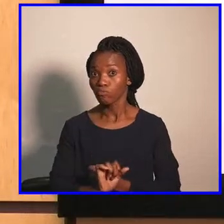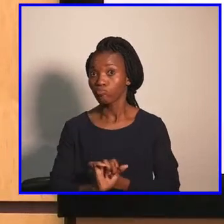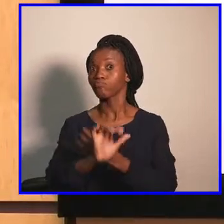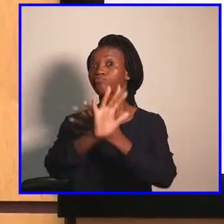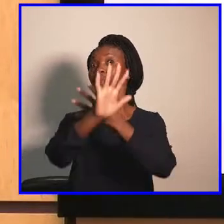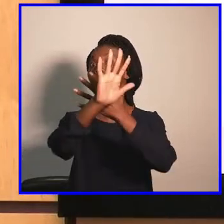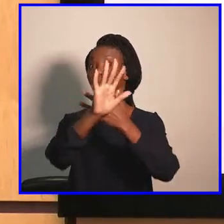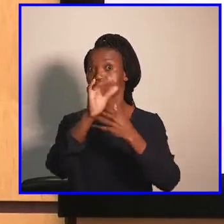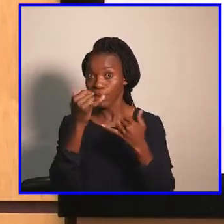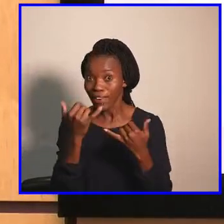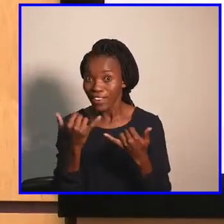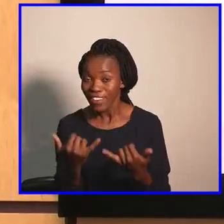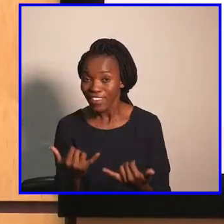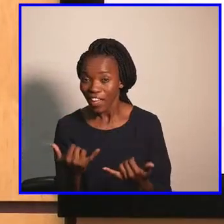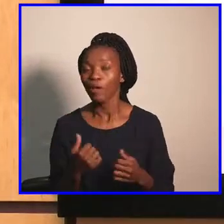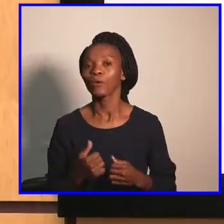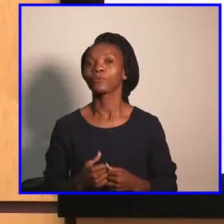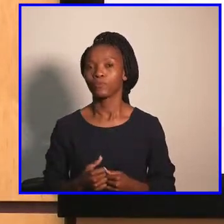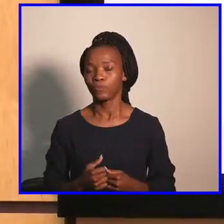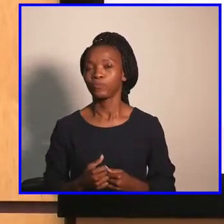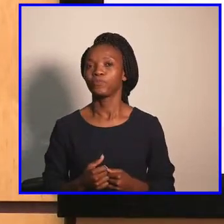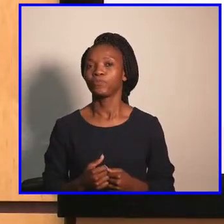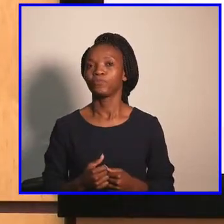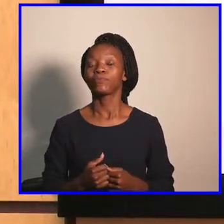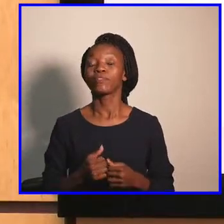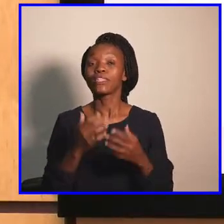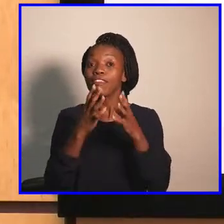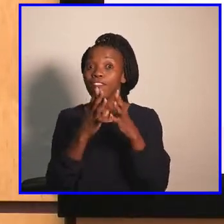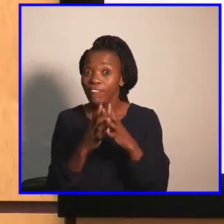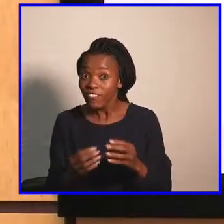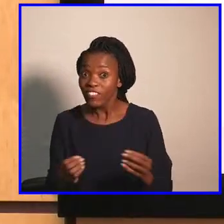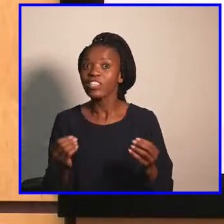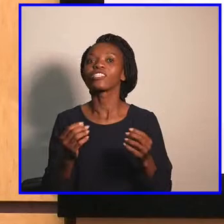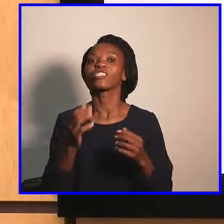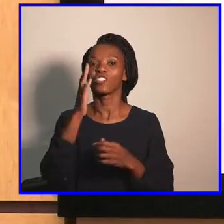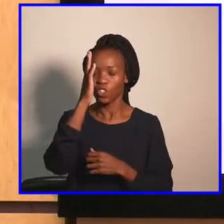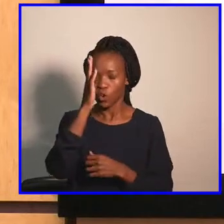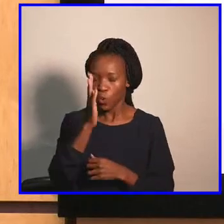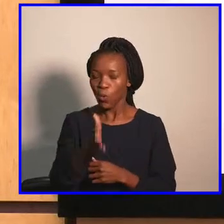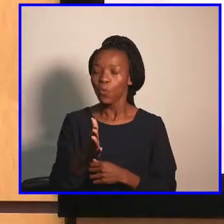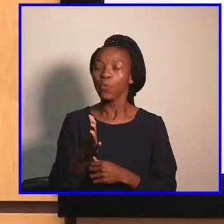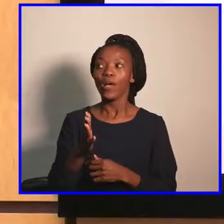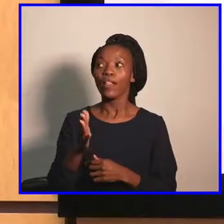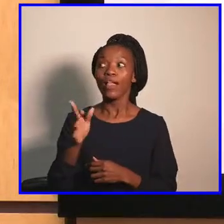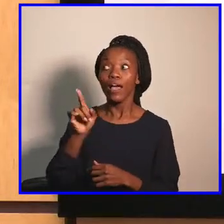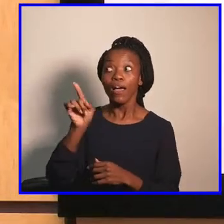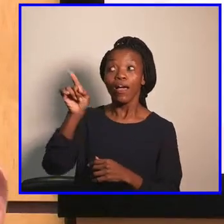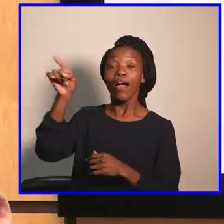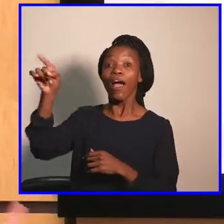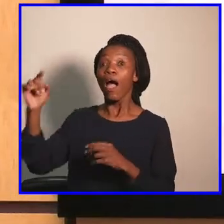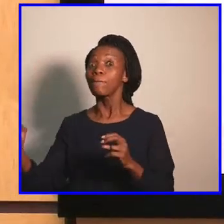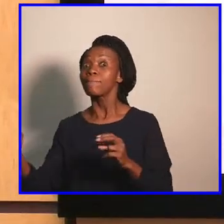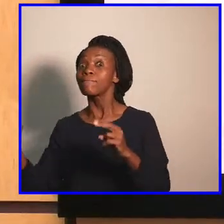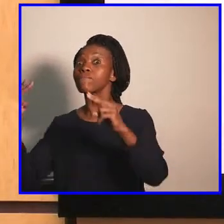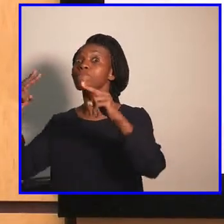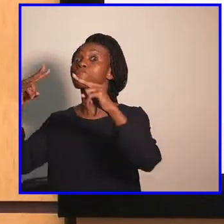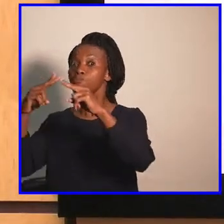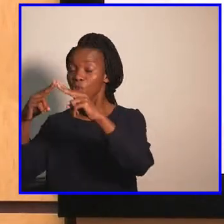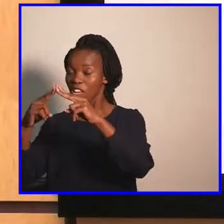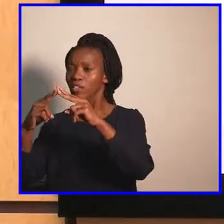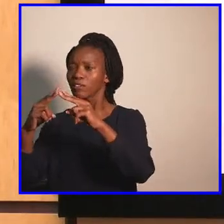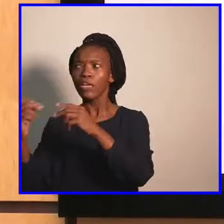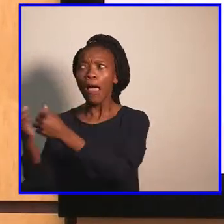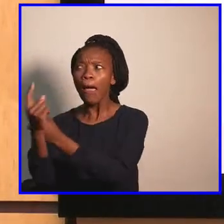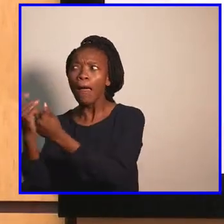to our leaders, and then we will cross over to the bridge when we get the signal for you to get to understand what exactly